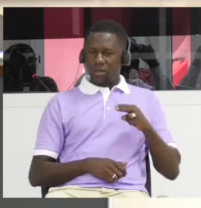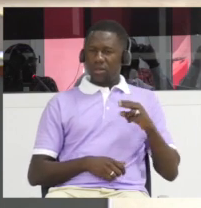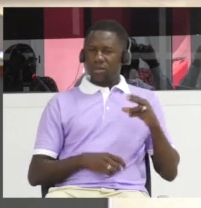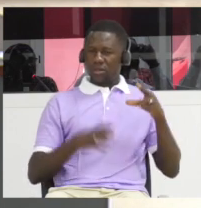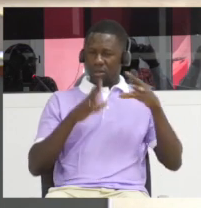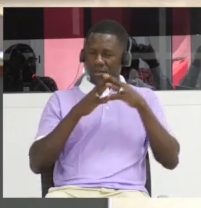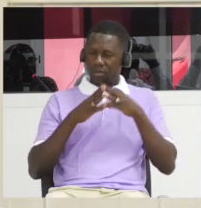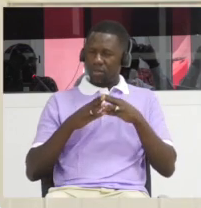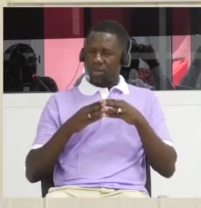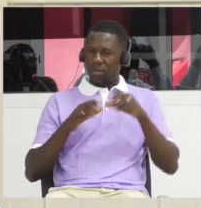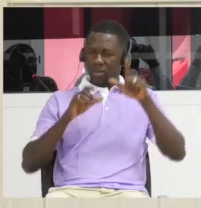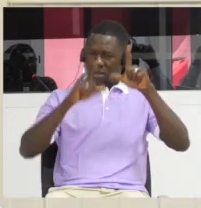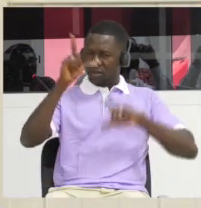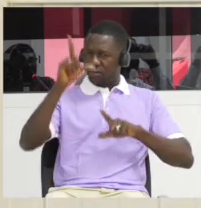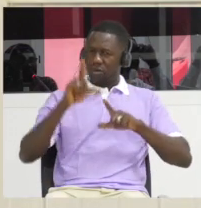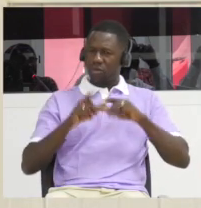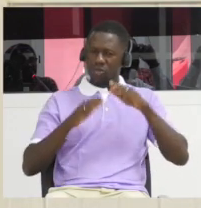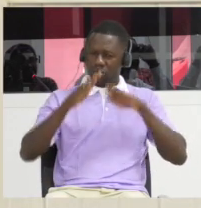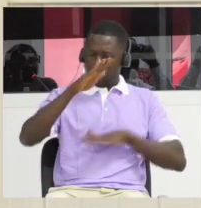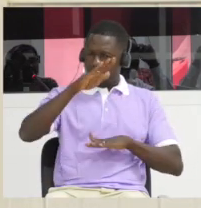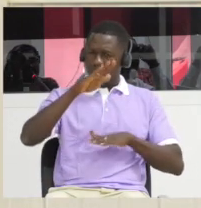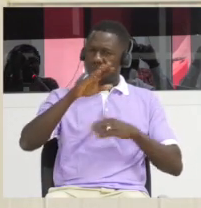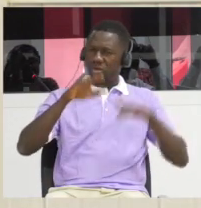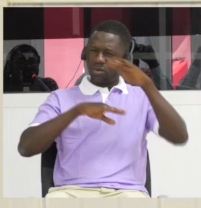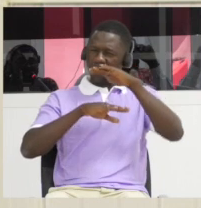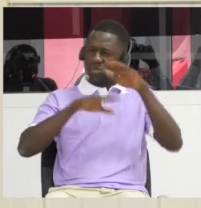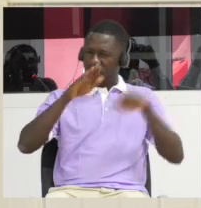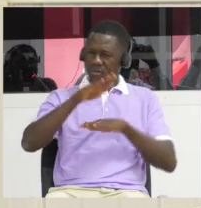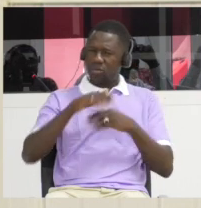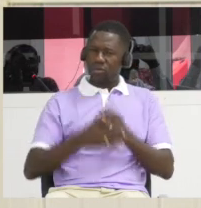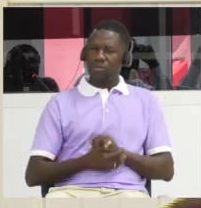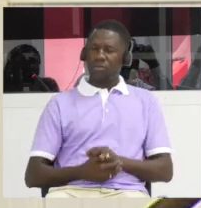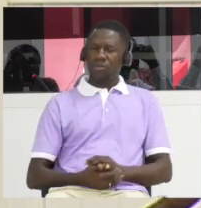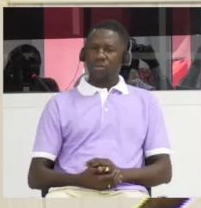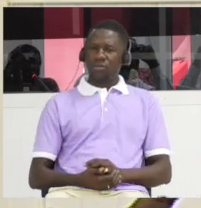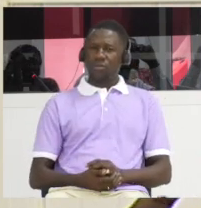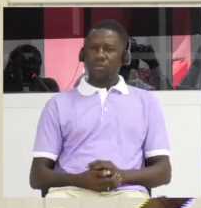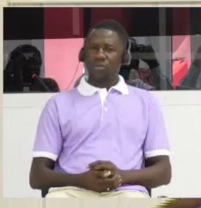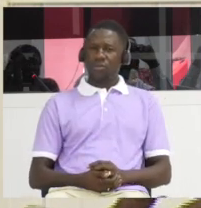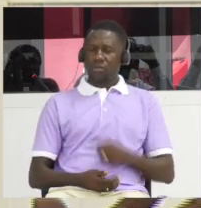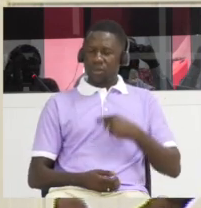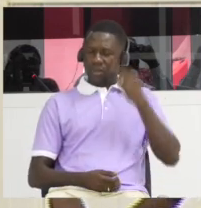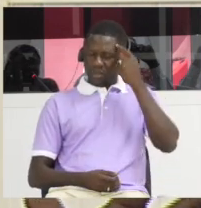level? I think that this was the level of the president. I mean, how